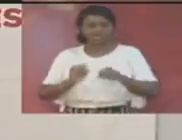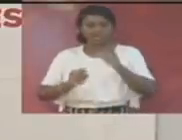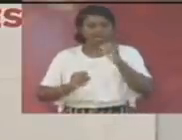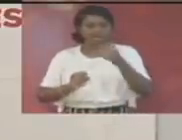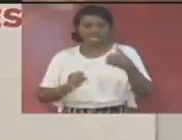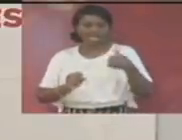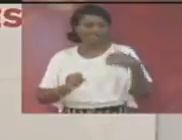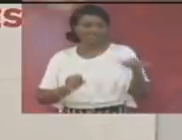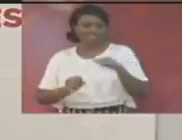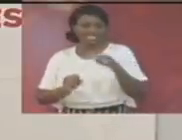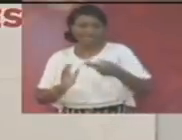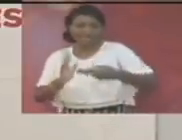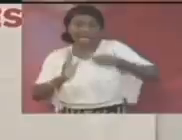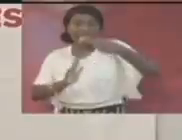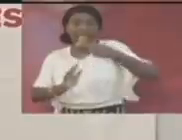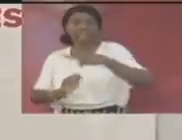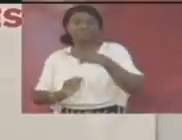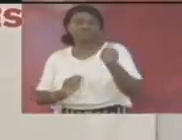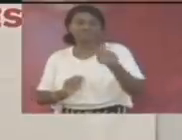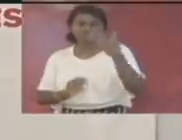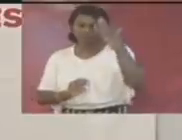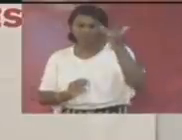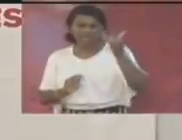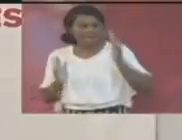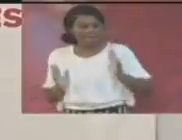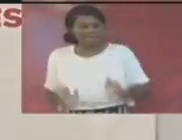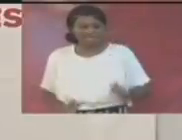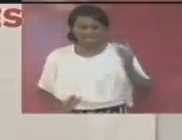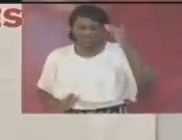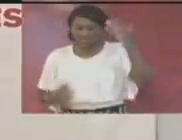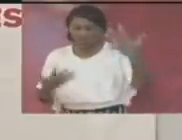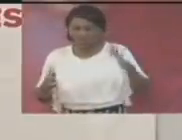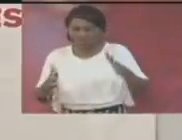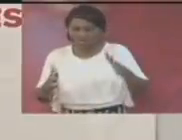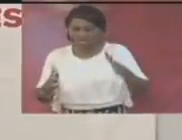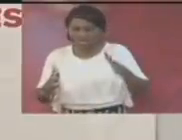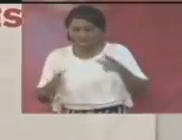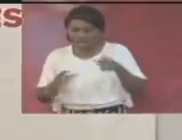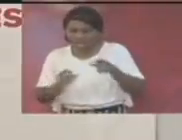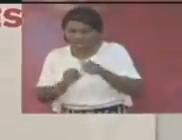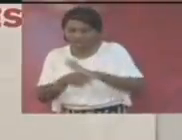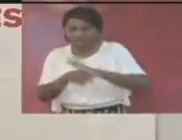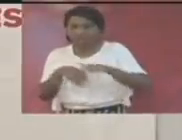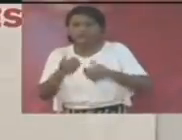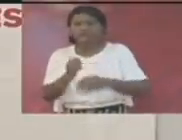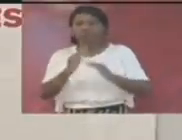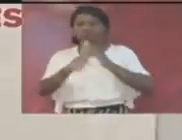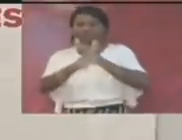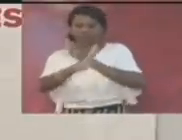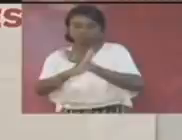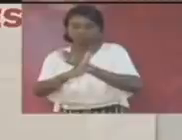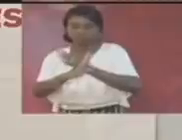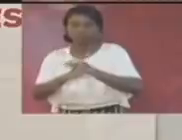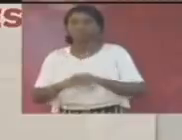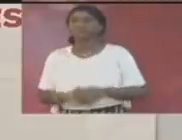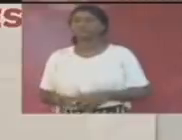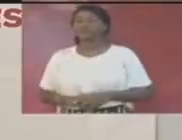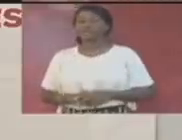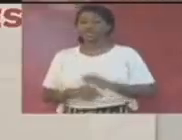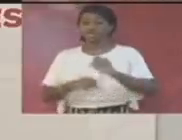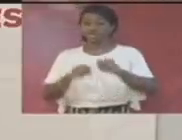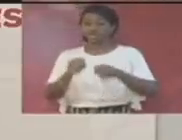disease because your immune system already knows how to respond, having been primed by the vaccination process. So while